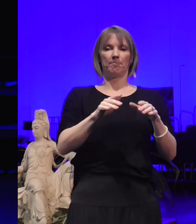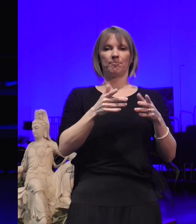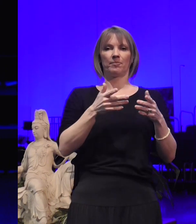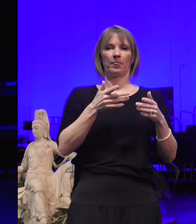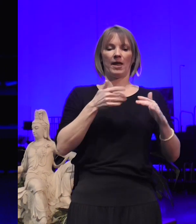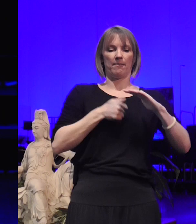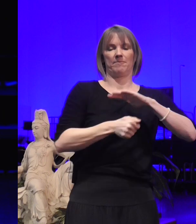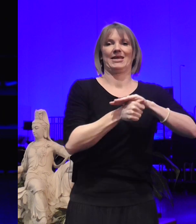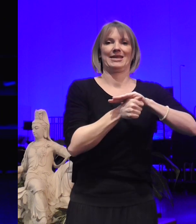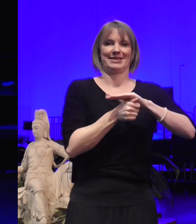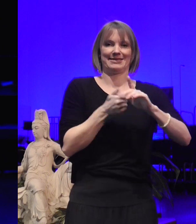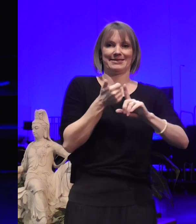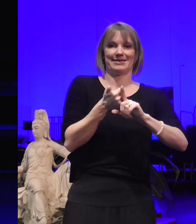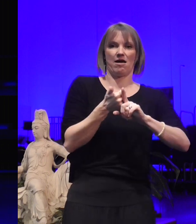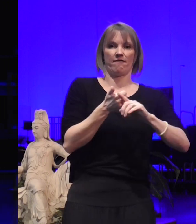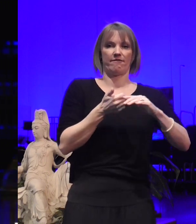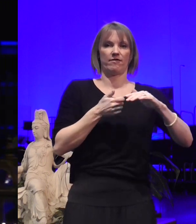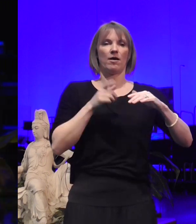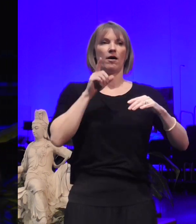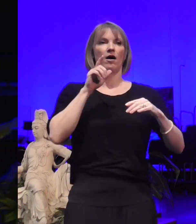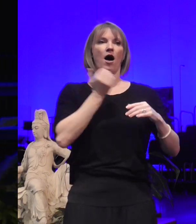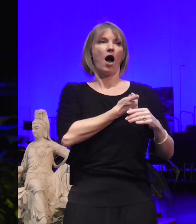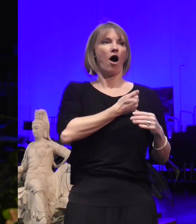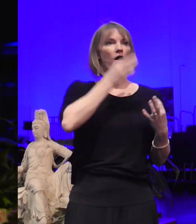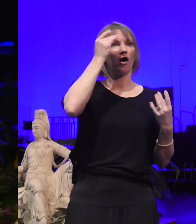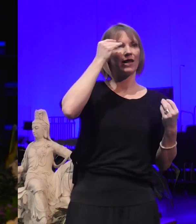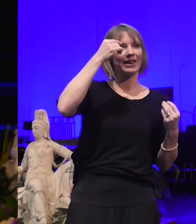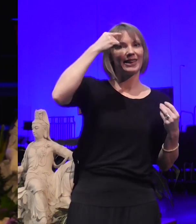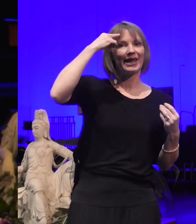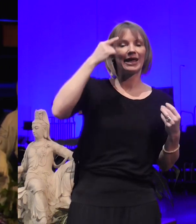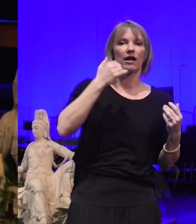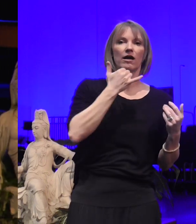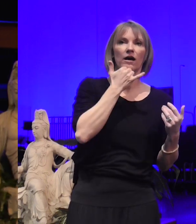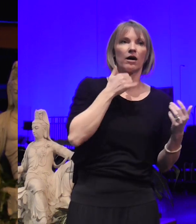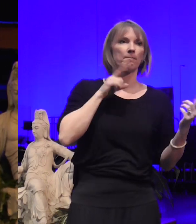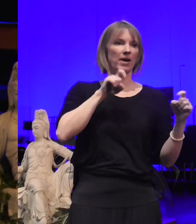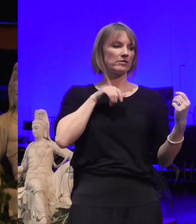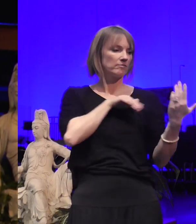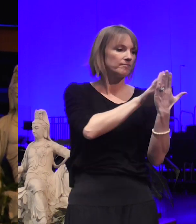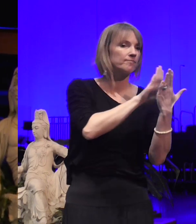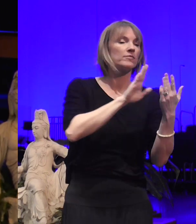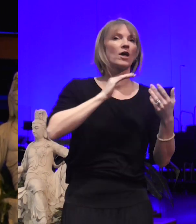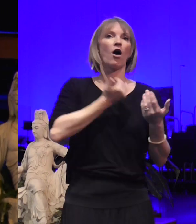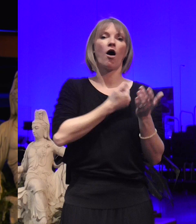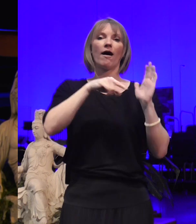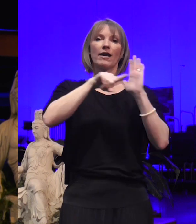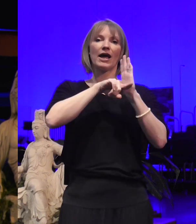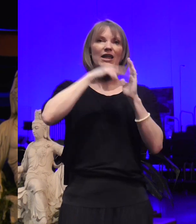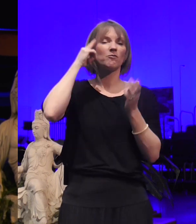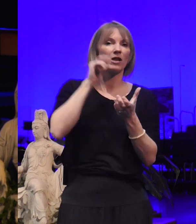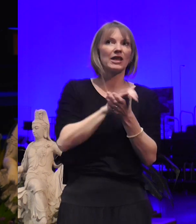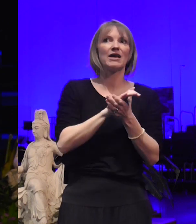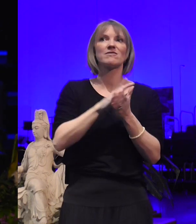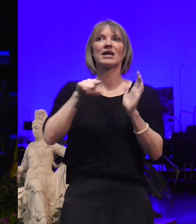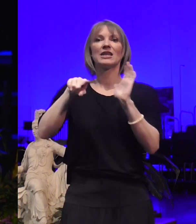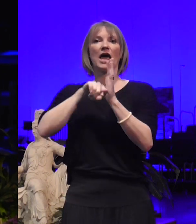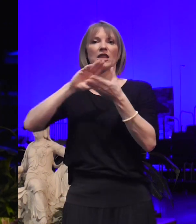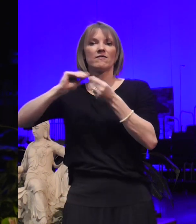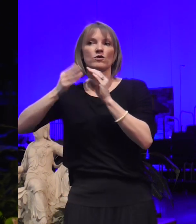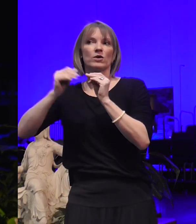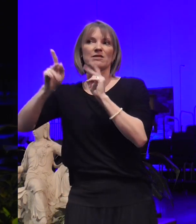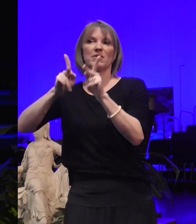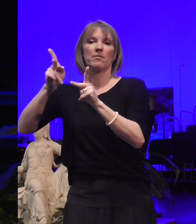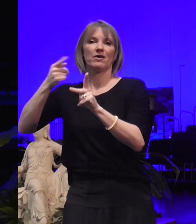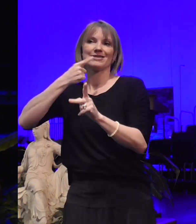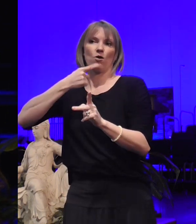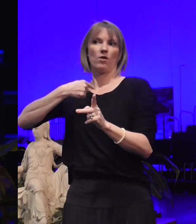We have to confront the misthought, the negative beliefs, the negative stories that people have told us